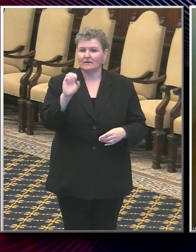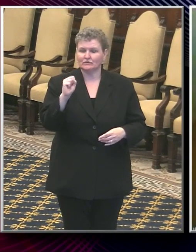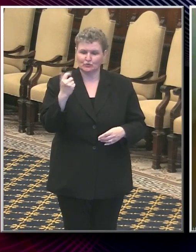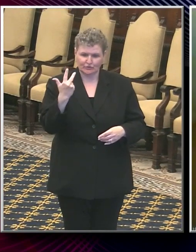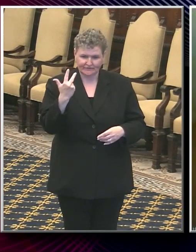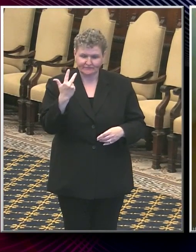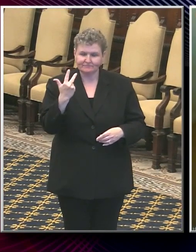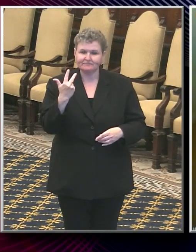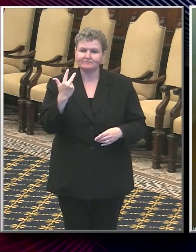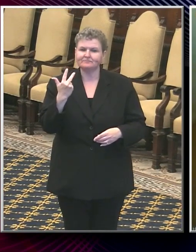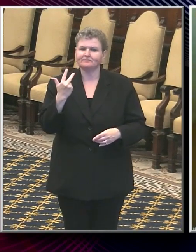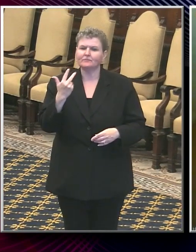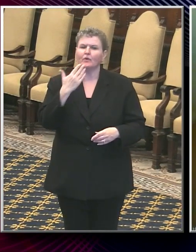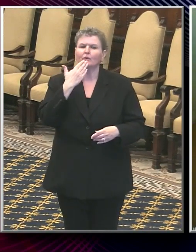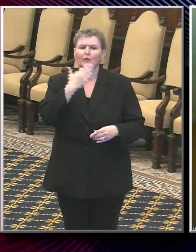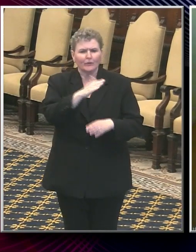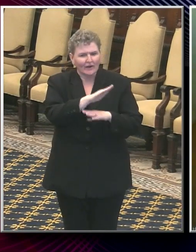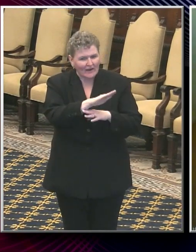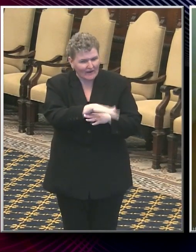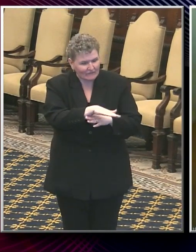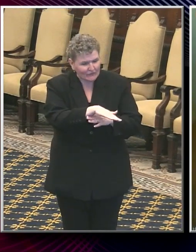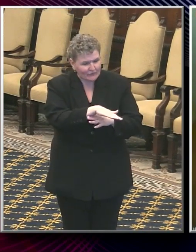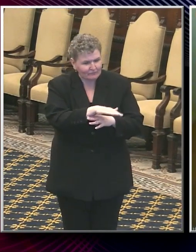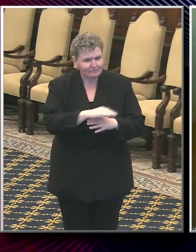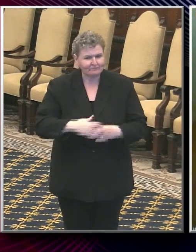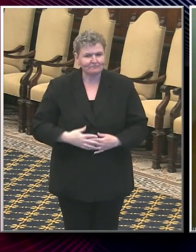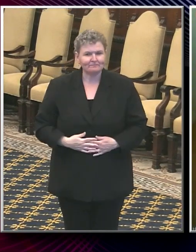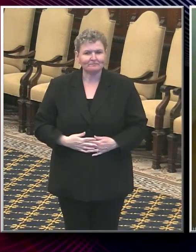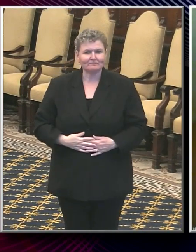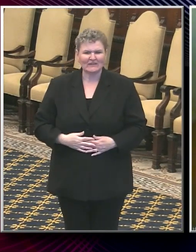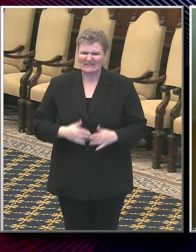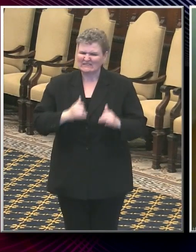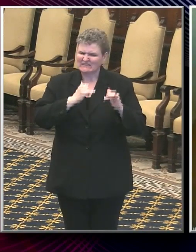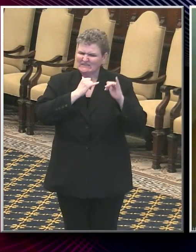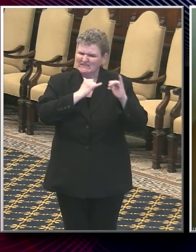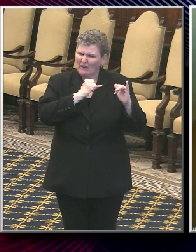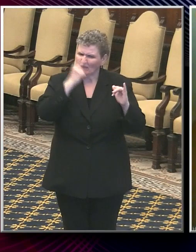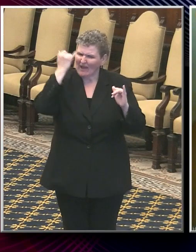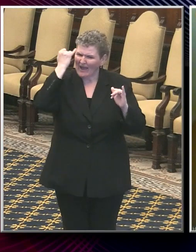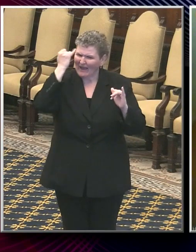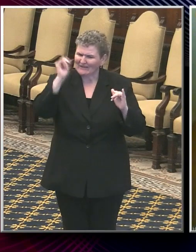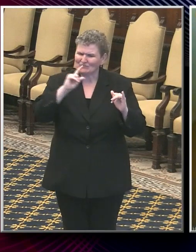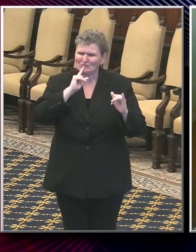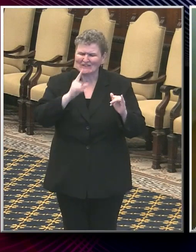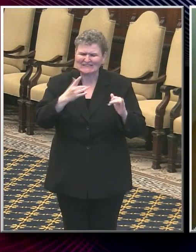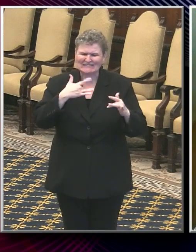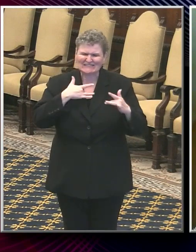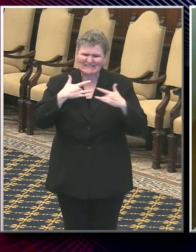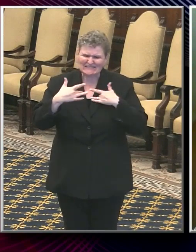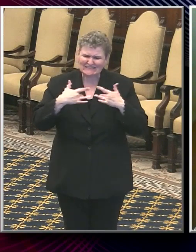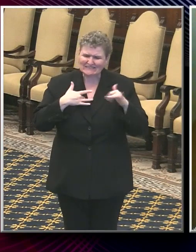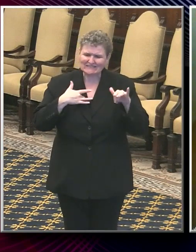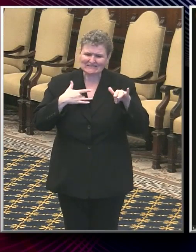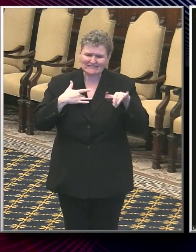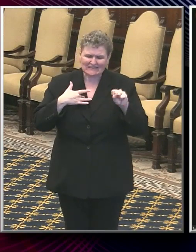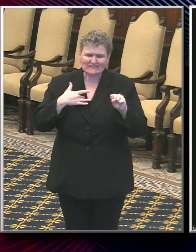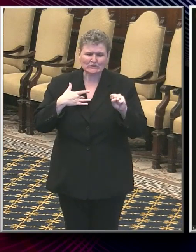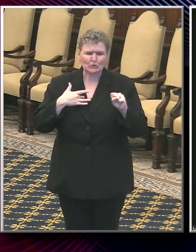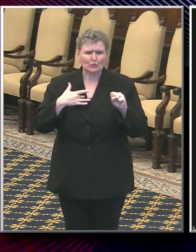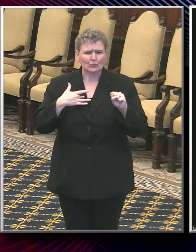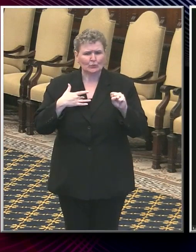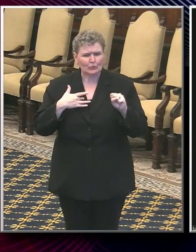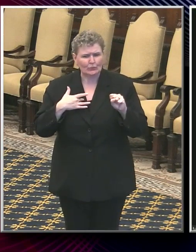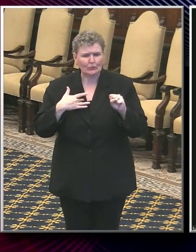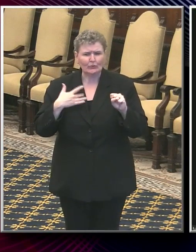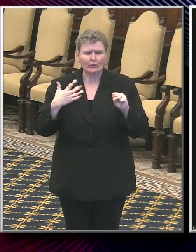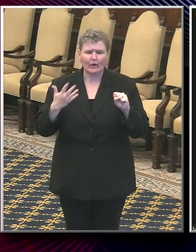Good afternoon, Mayor. Going on that same line, is there any concern now that it's warmer out? People tend